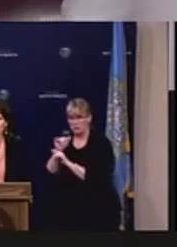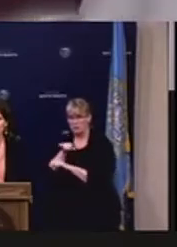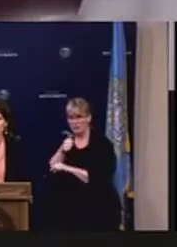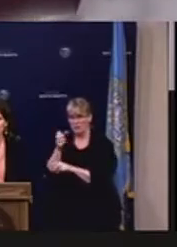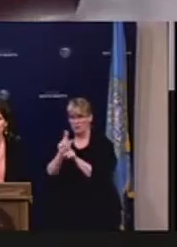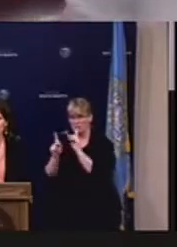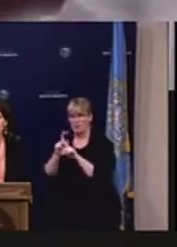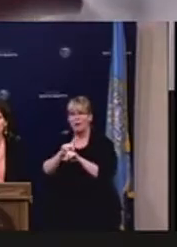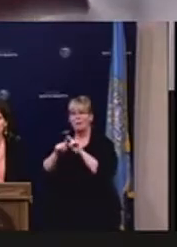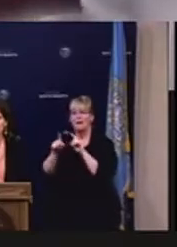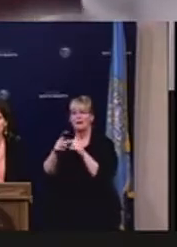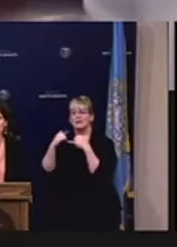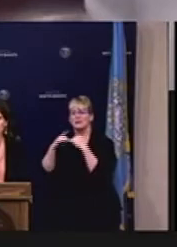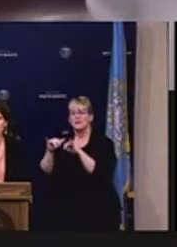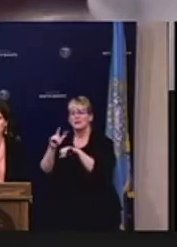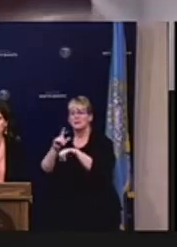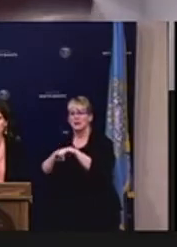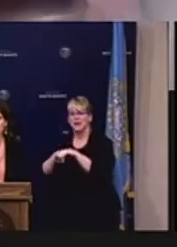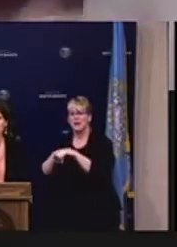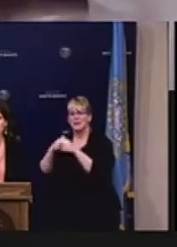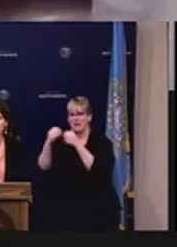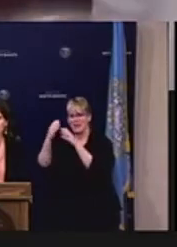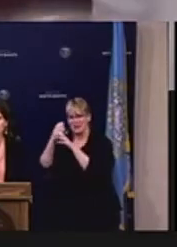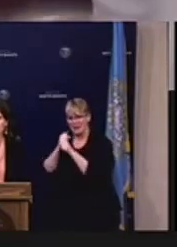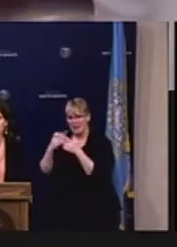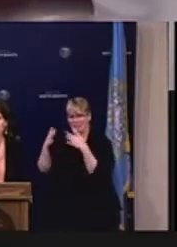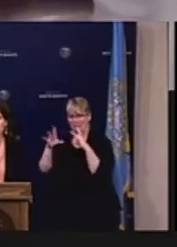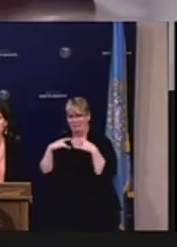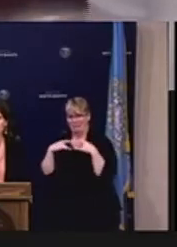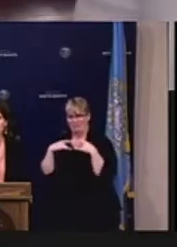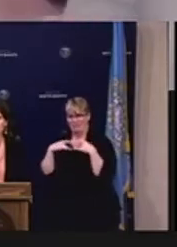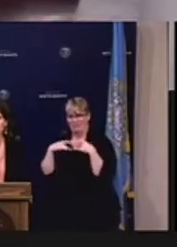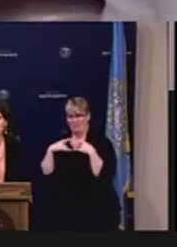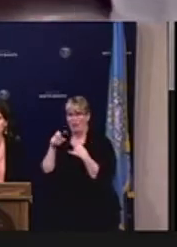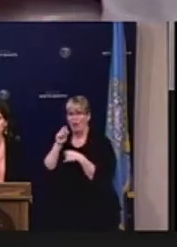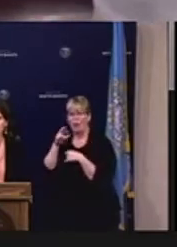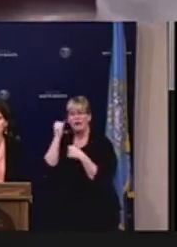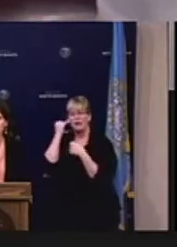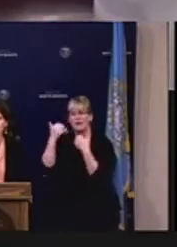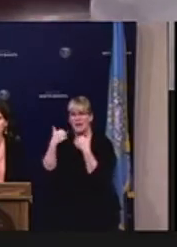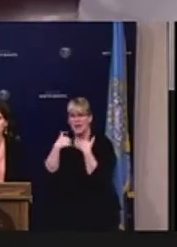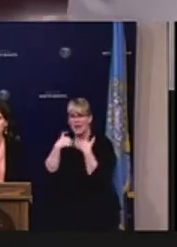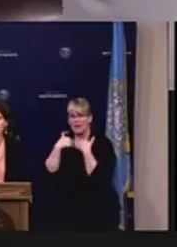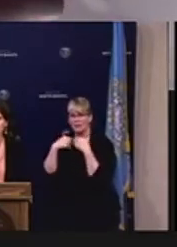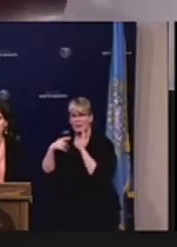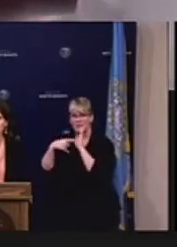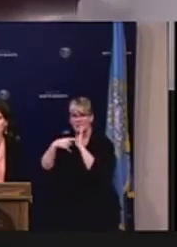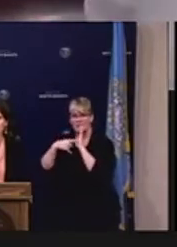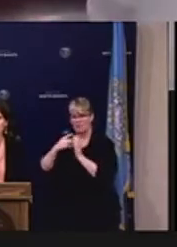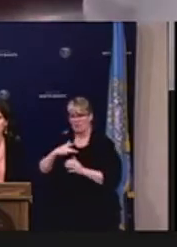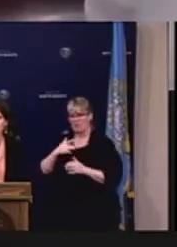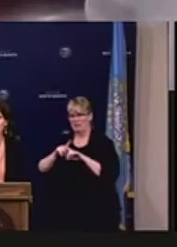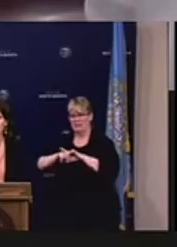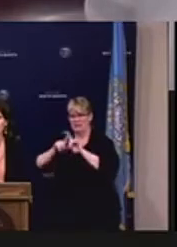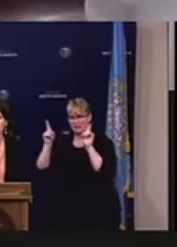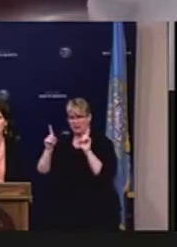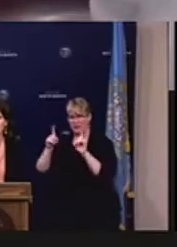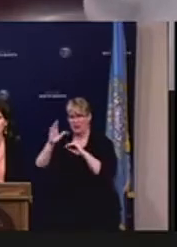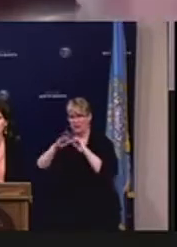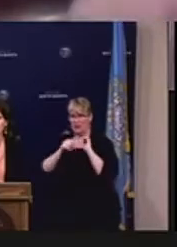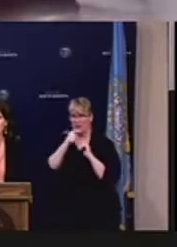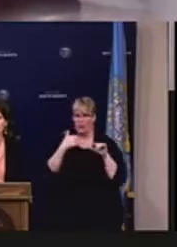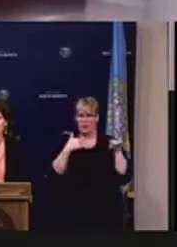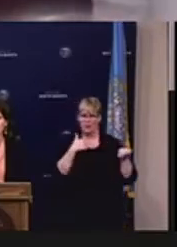COVID anyway, so then hydroxychloroquine didn't work? Or if they did get it, were their symptoms significantly less severe than those who got the